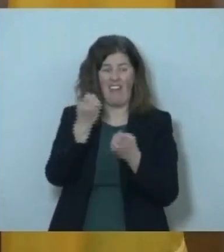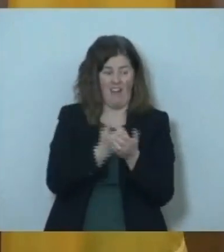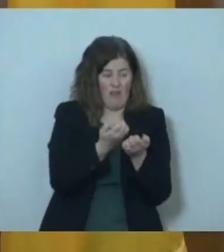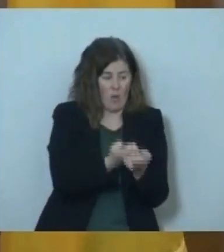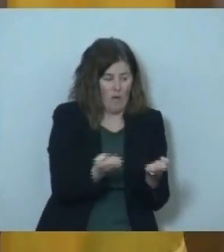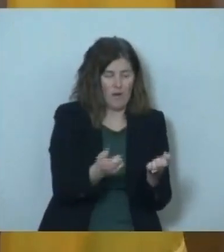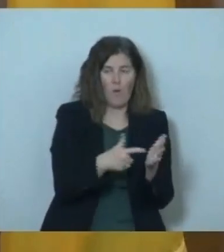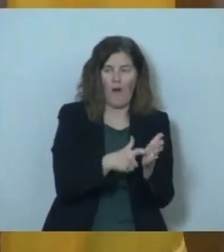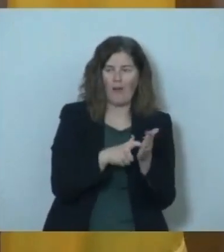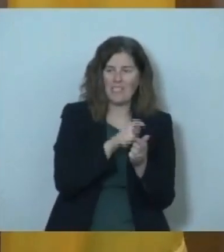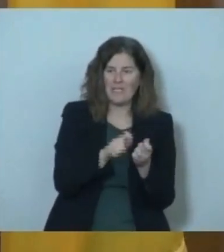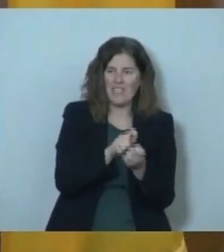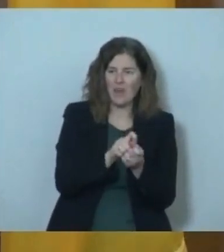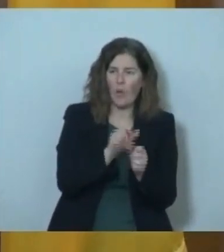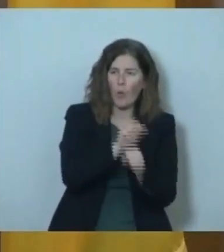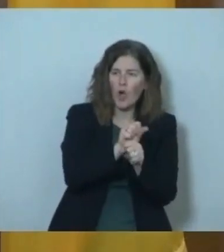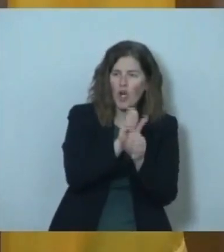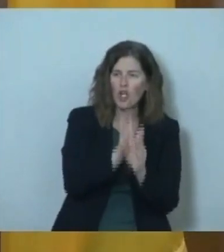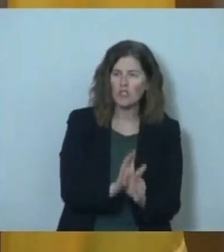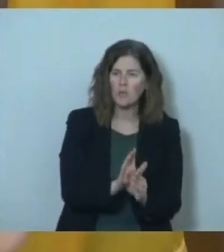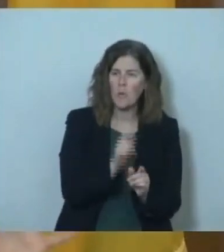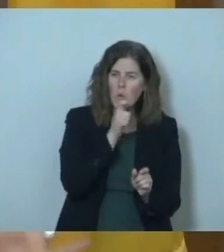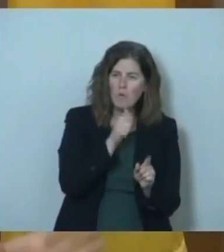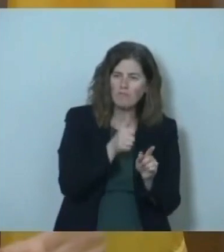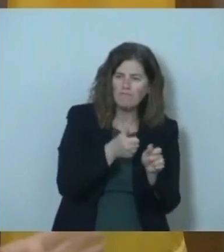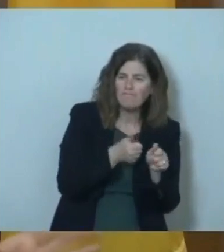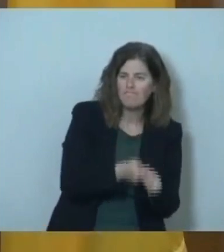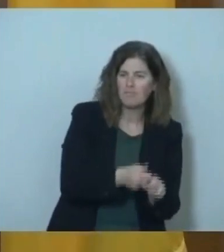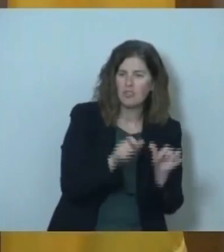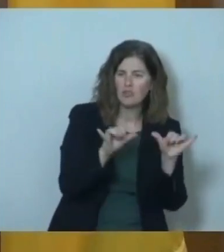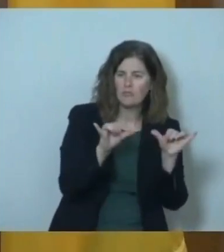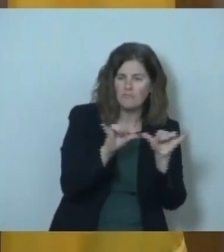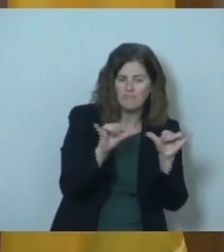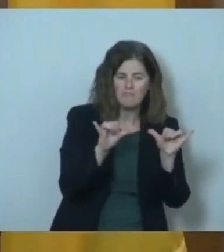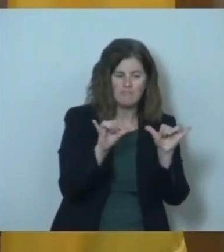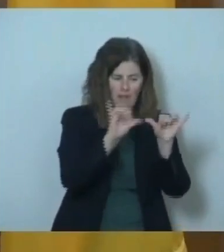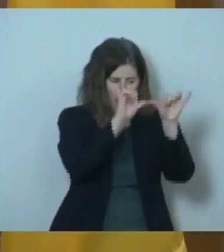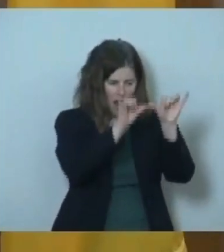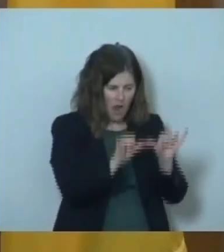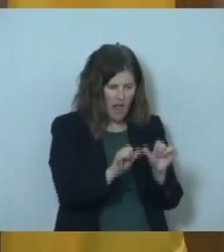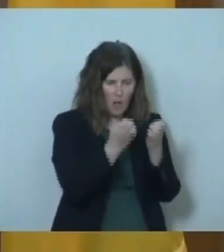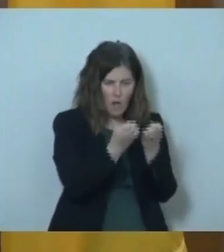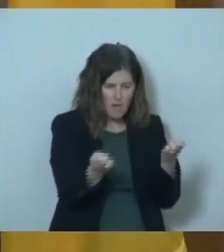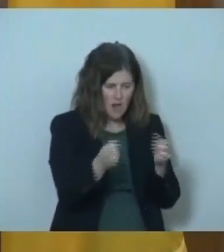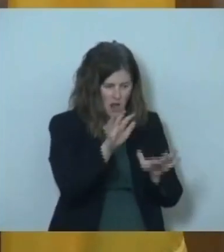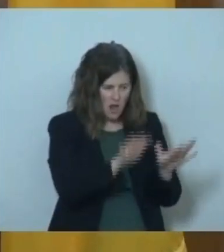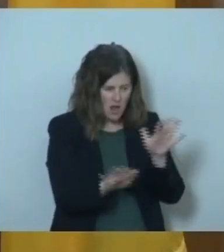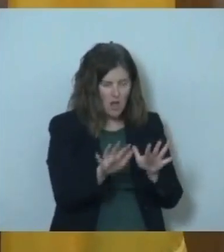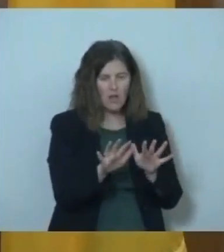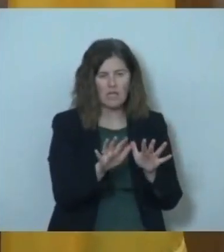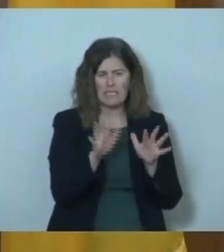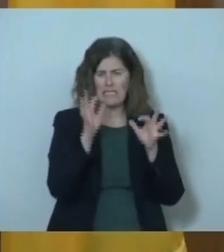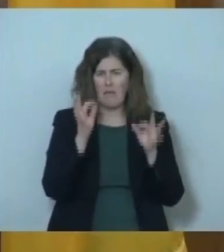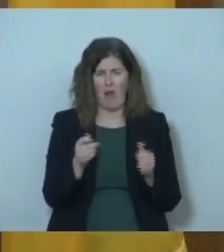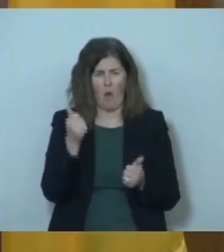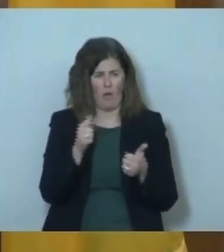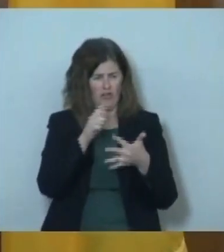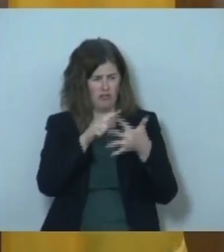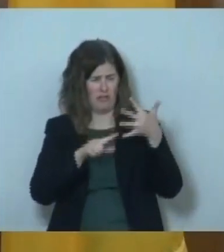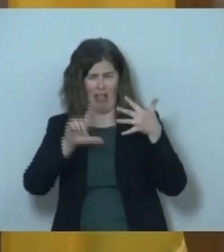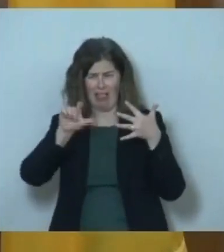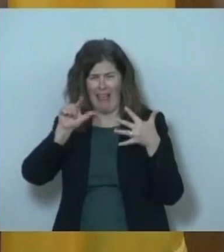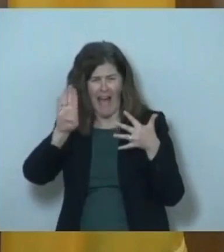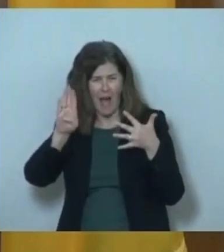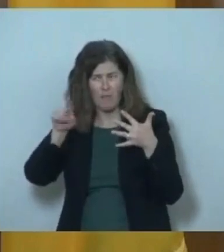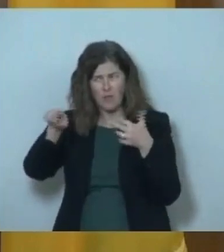requires certain personnel, calibration of those instruments to run the test, and depending upon which laboratory instrument